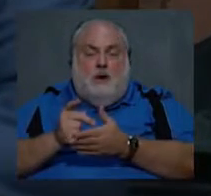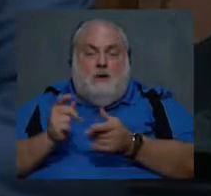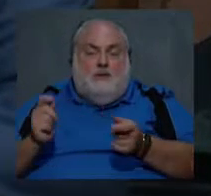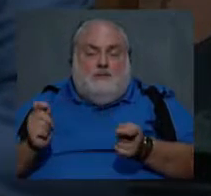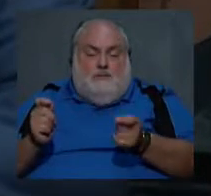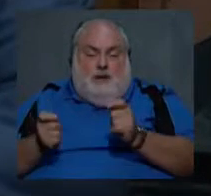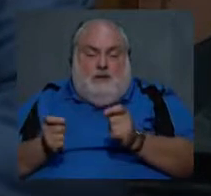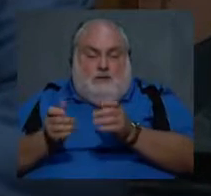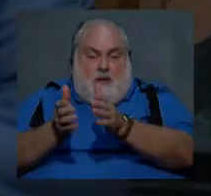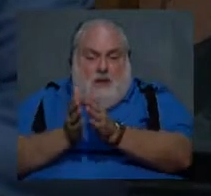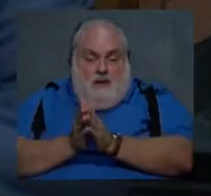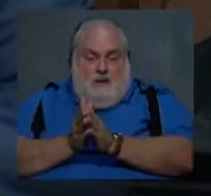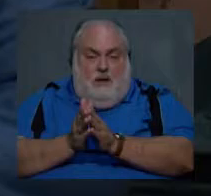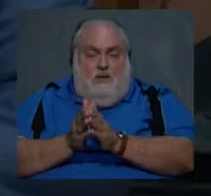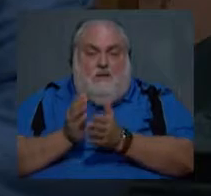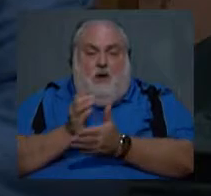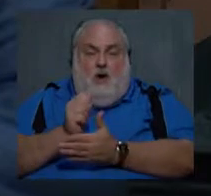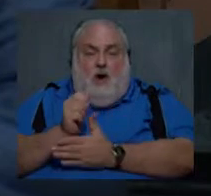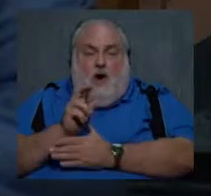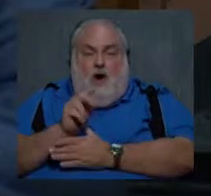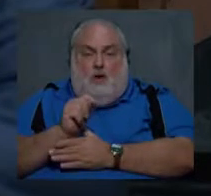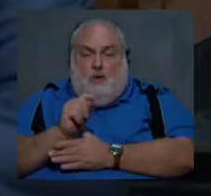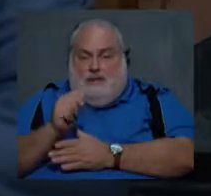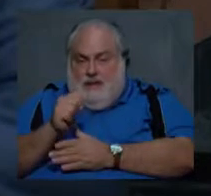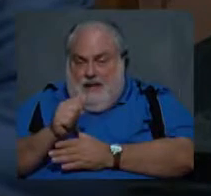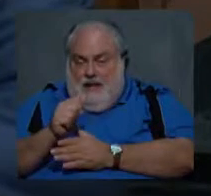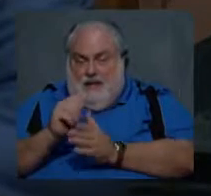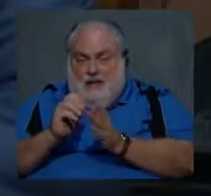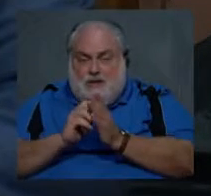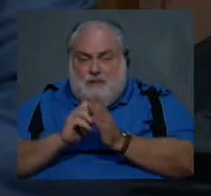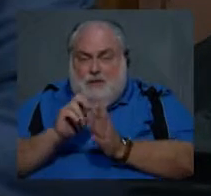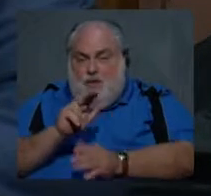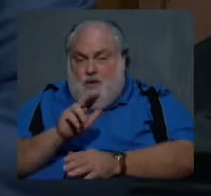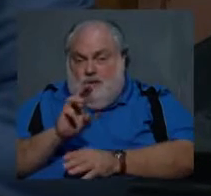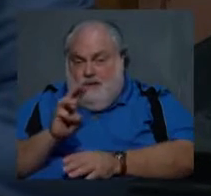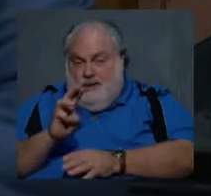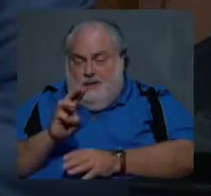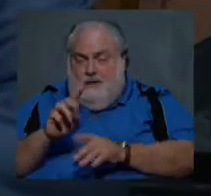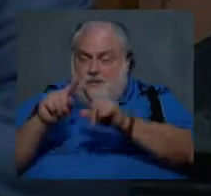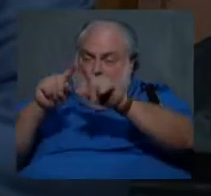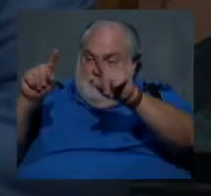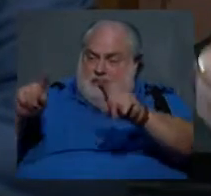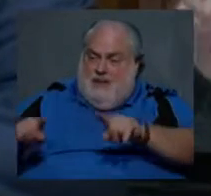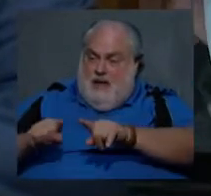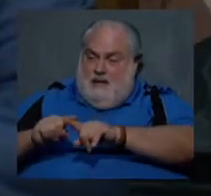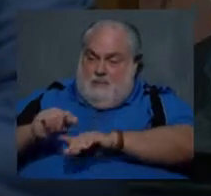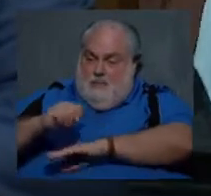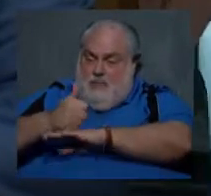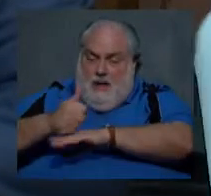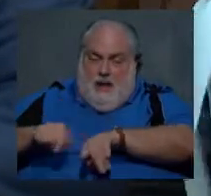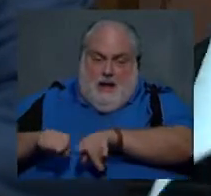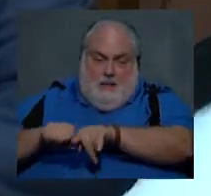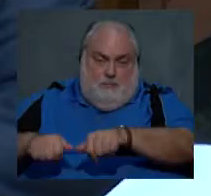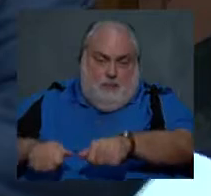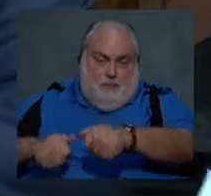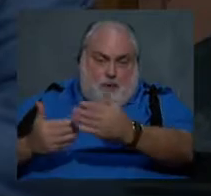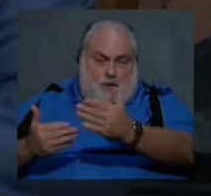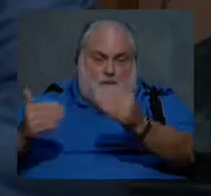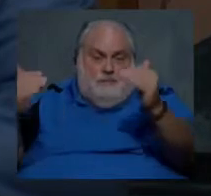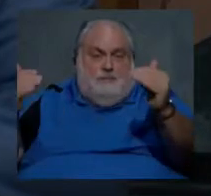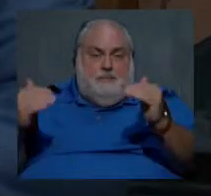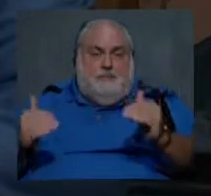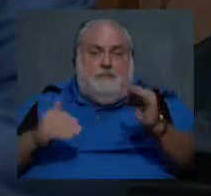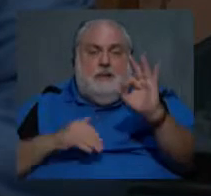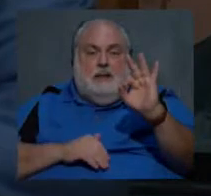from the provisions of Article 10 of Chapter 36 of the Little Rock Code of Ordinance to allow the signage as proposed. Item number